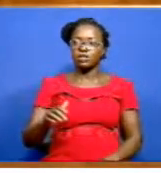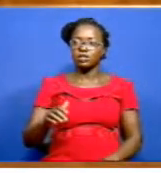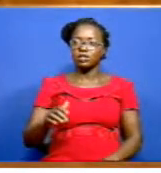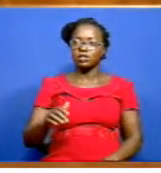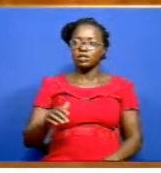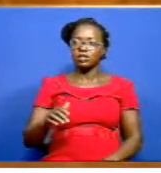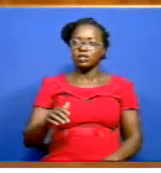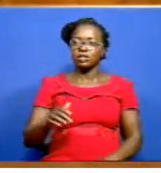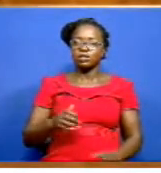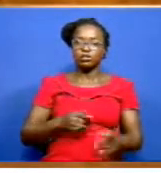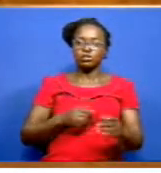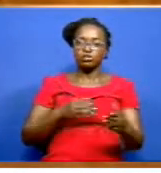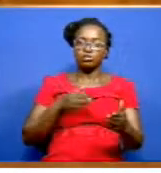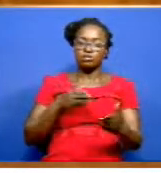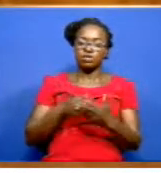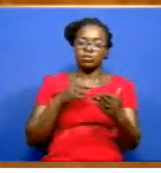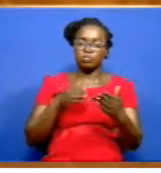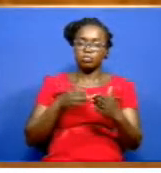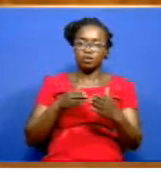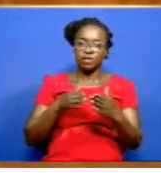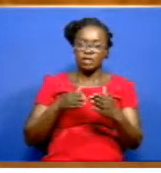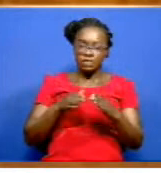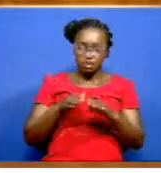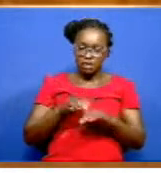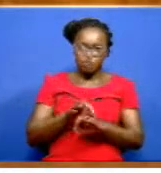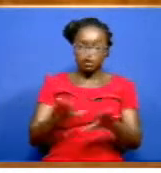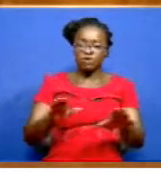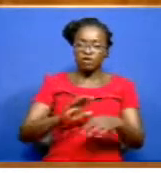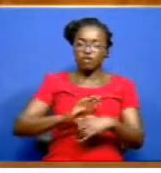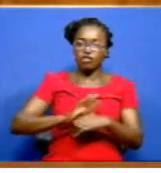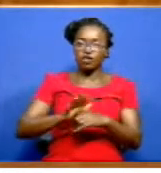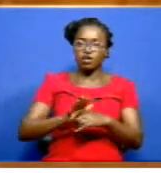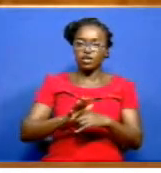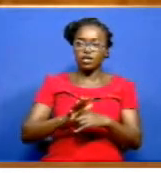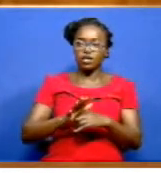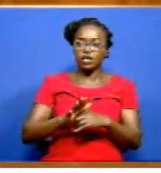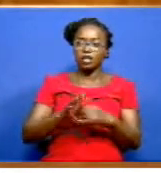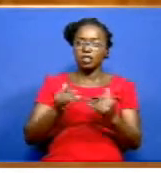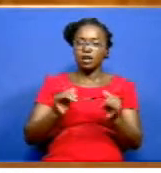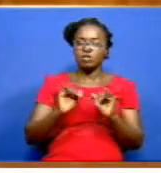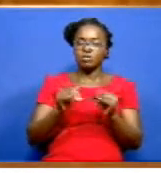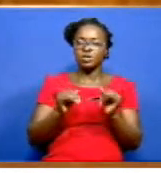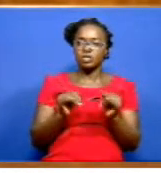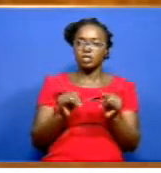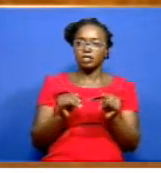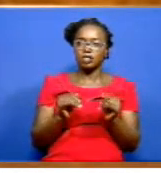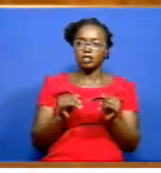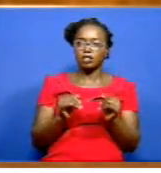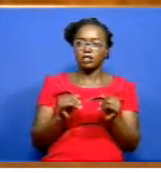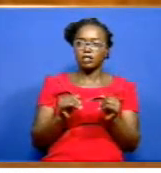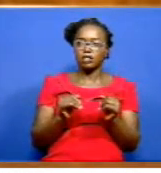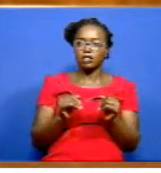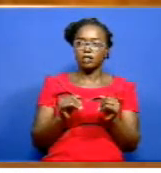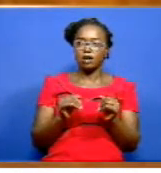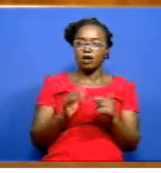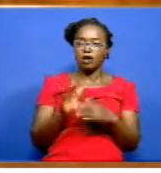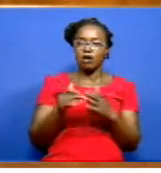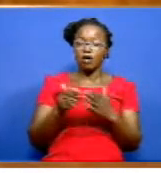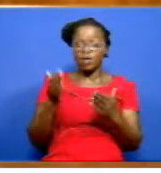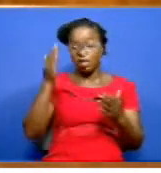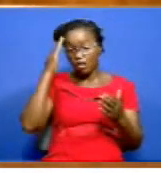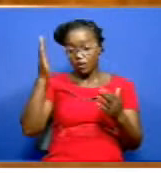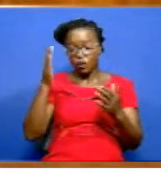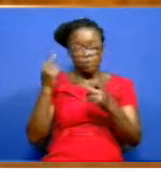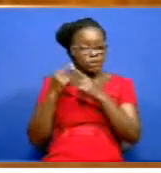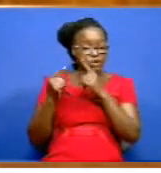of the rise of COVID-19 in Kisumu County. Therefore, ladies and gentlemen of the media, as you may be aware, the county is